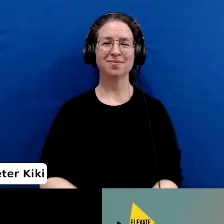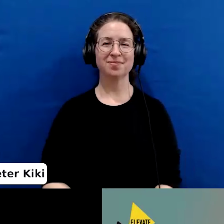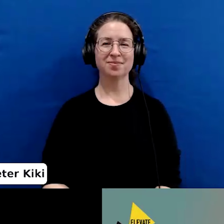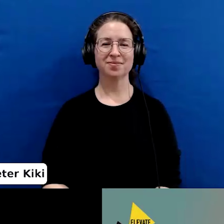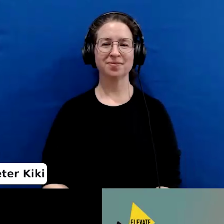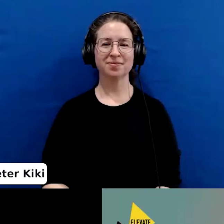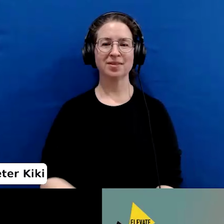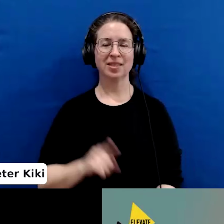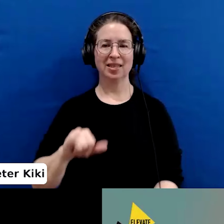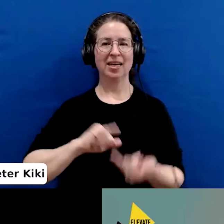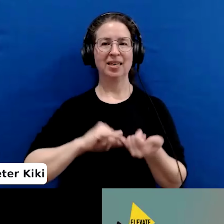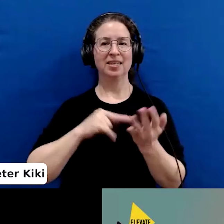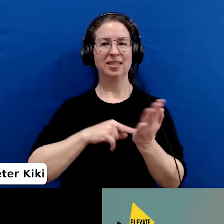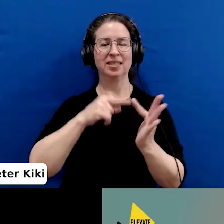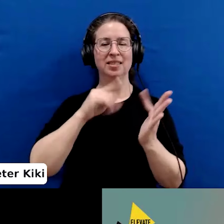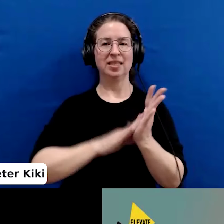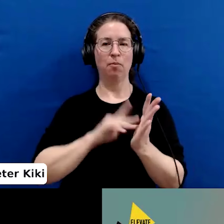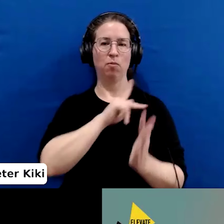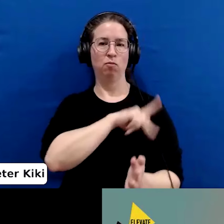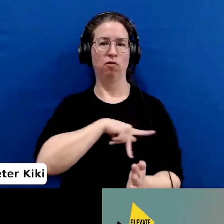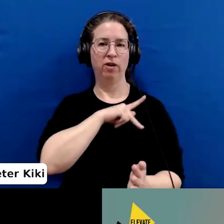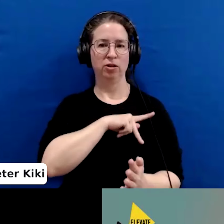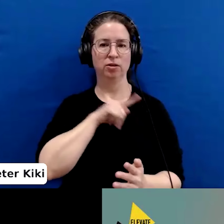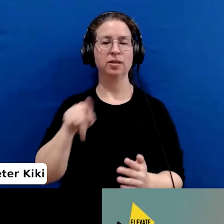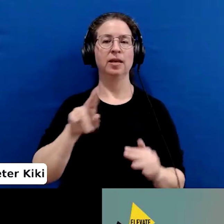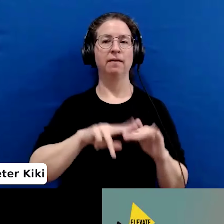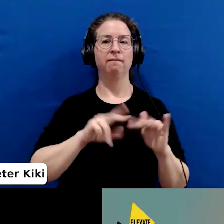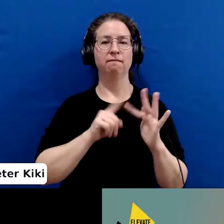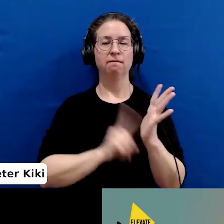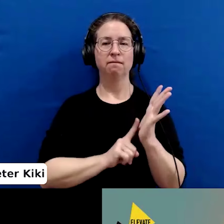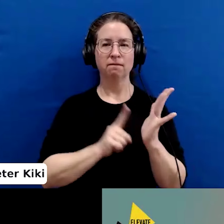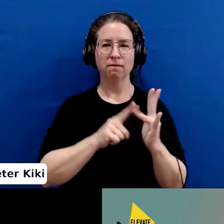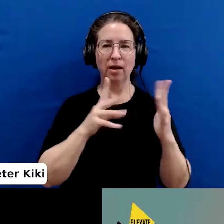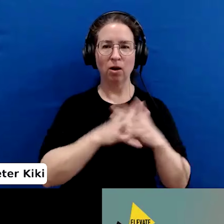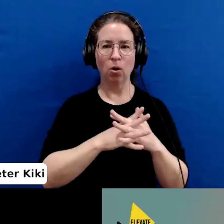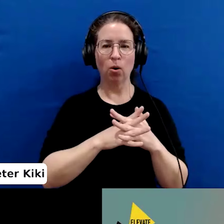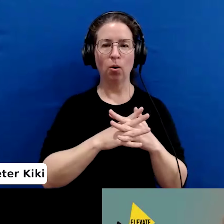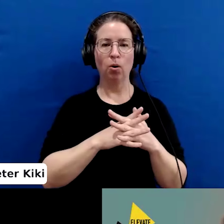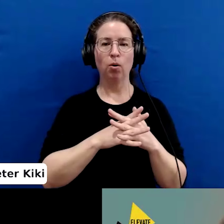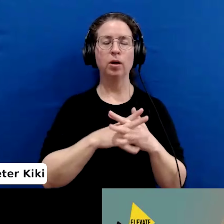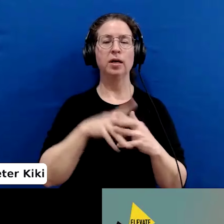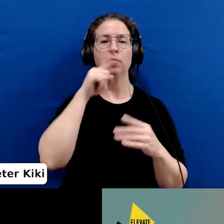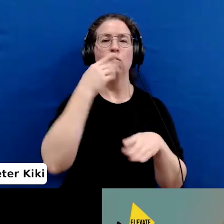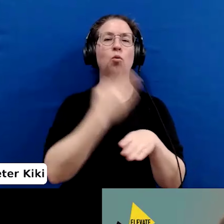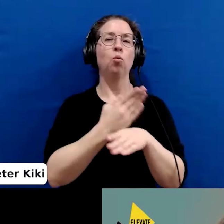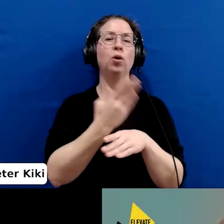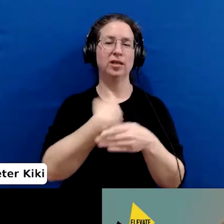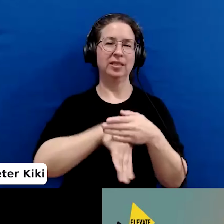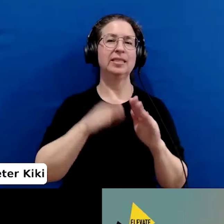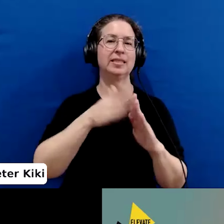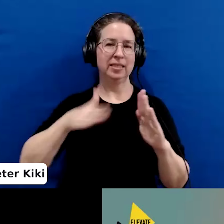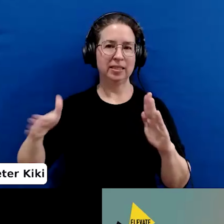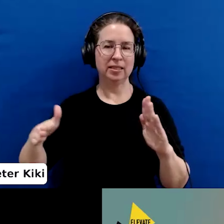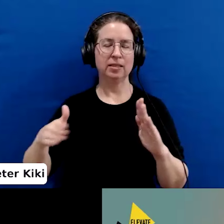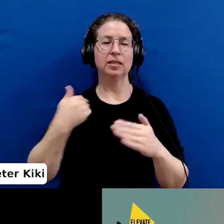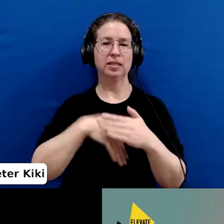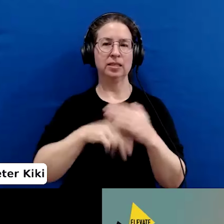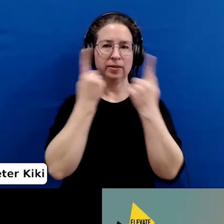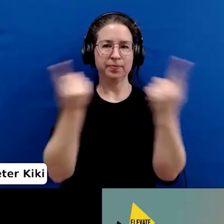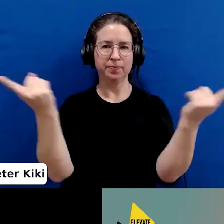are STEM professionals. We're talking fellows of the academy. We're talking people that work in the sector, industry, academia,